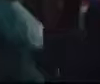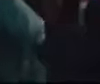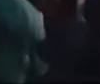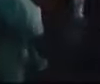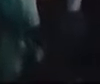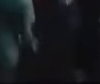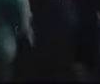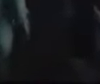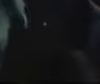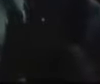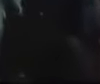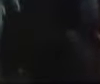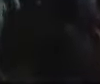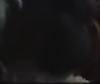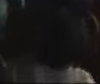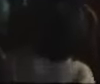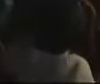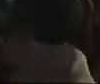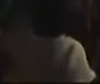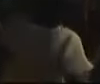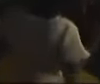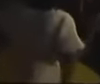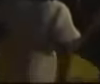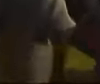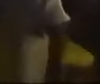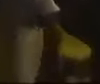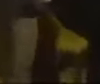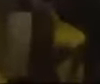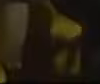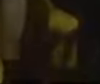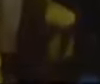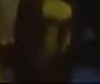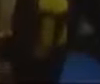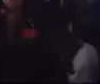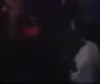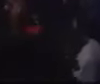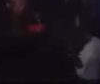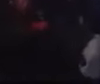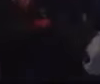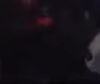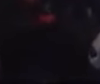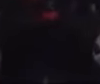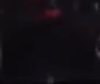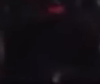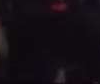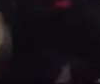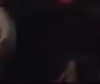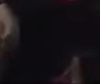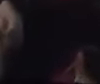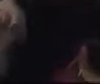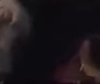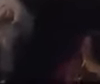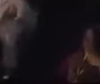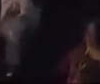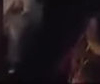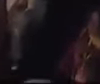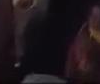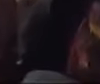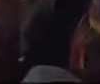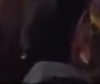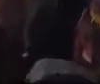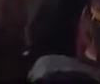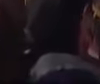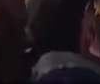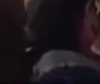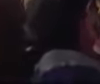All doors open. By the force of light, open. By the force of light, open.